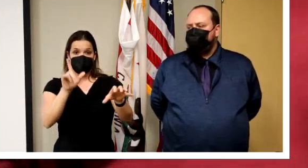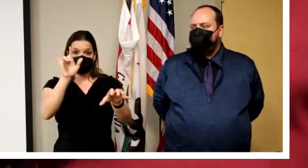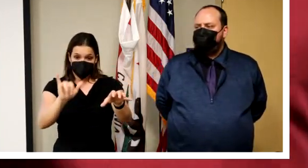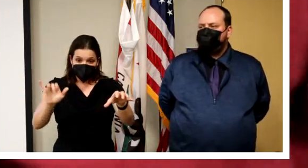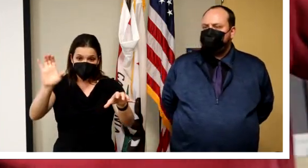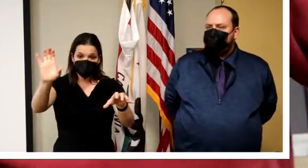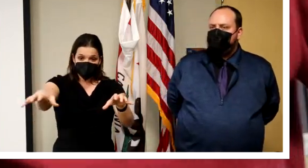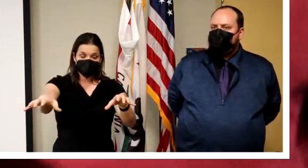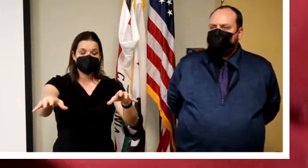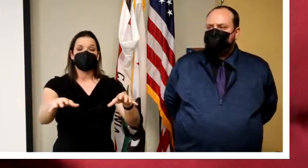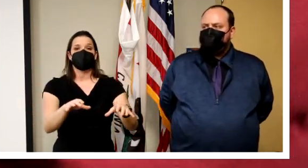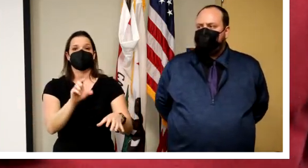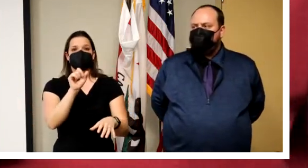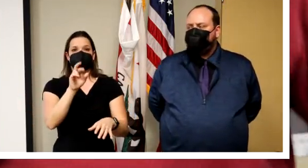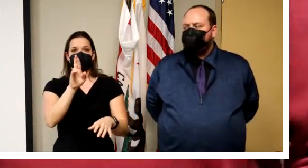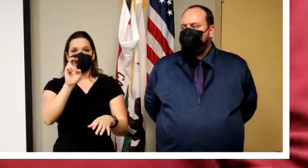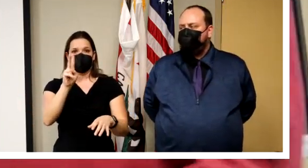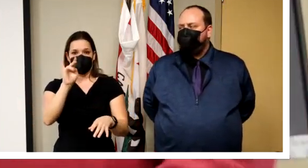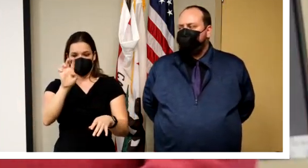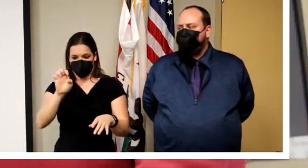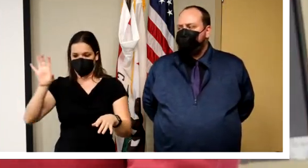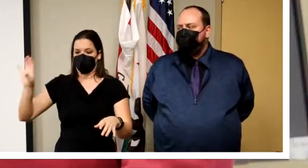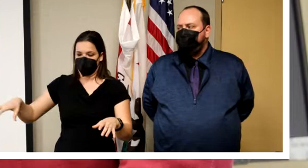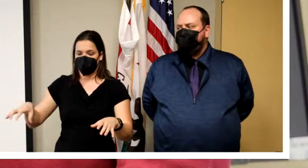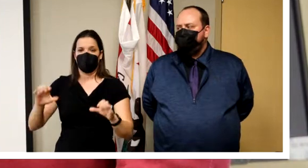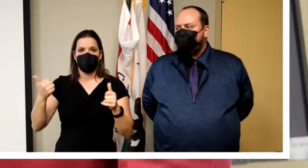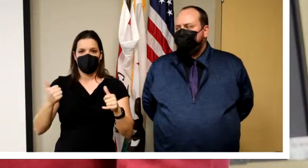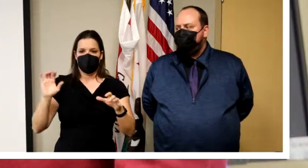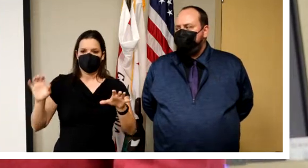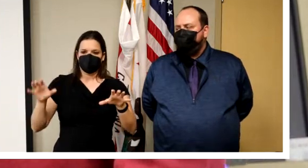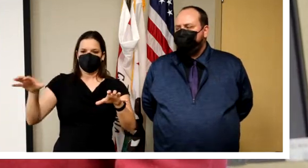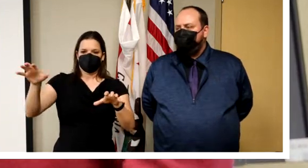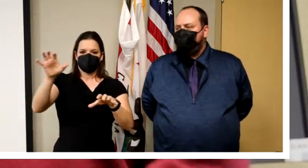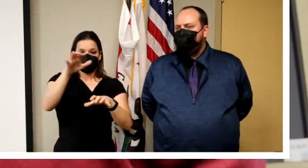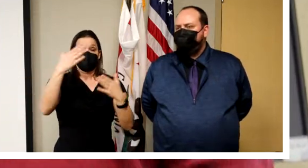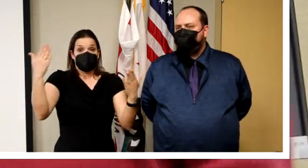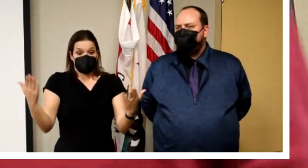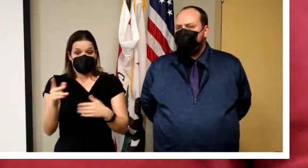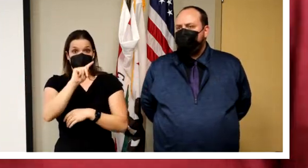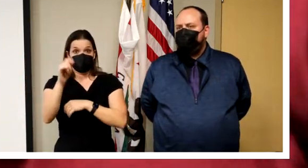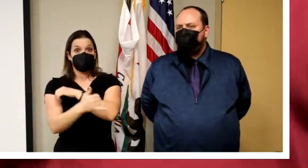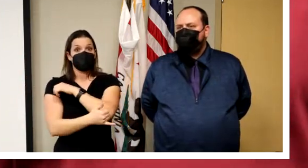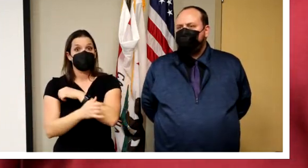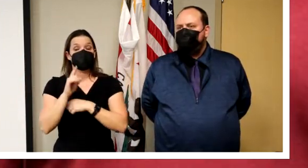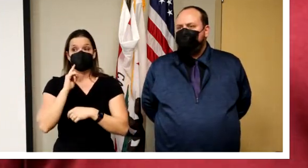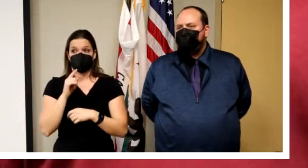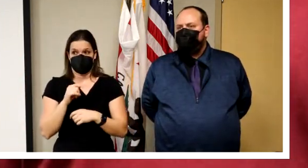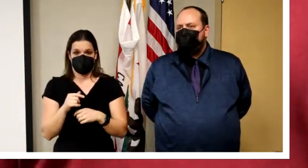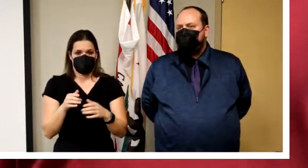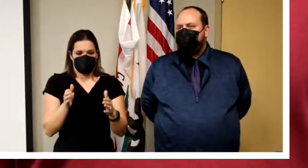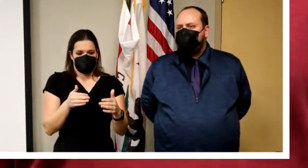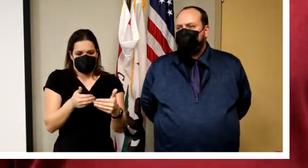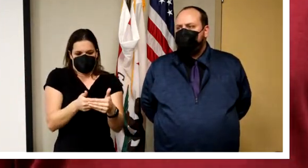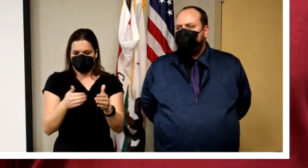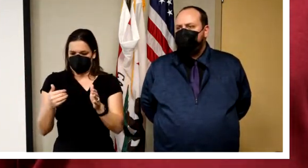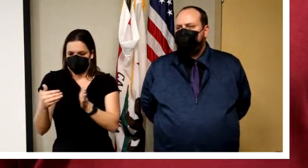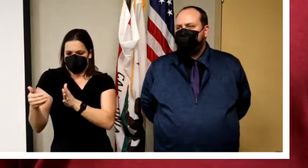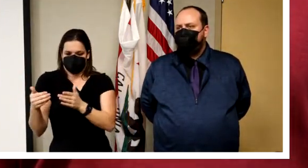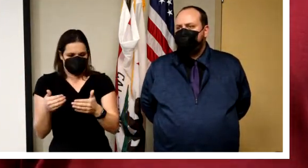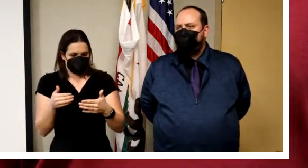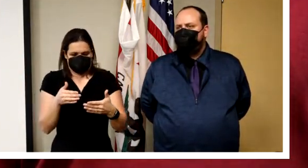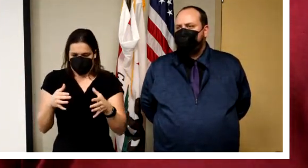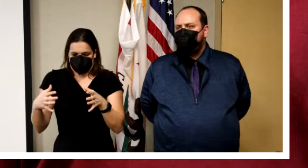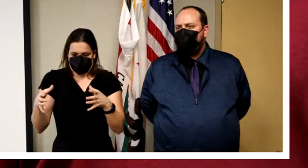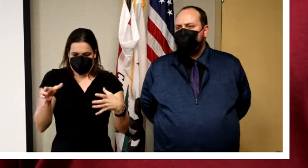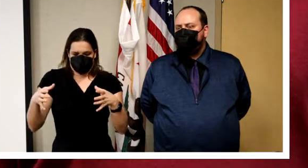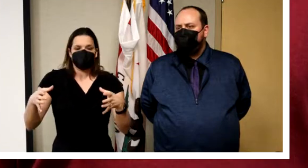Lindsay Healthcare District, the Sierra View Healthcare District are all in Tulare County, and we kind of butt up against each other. So